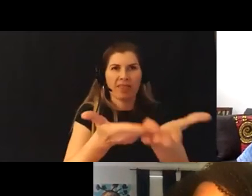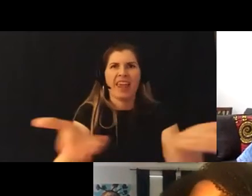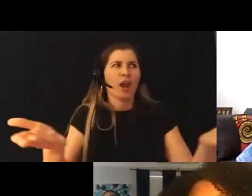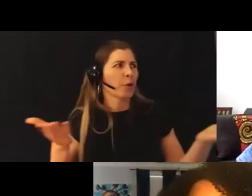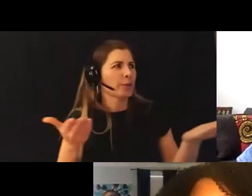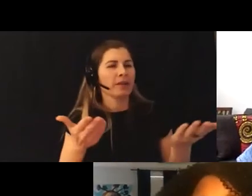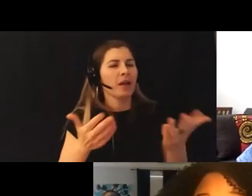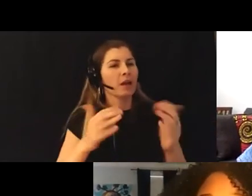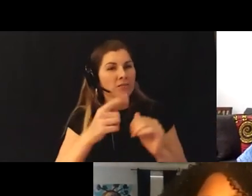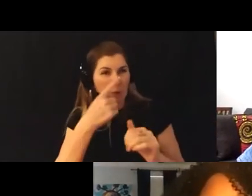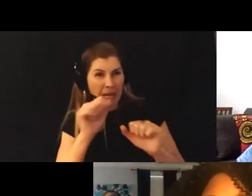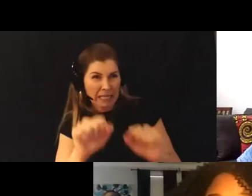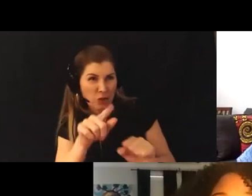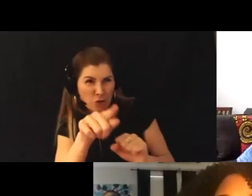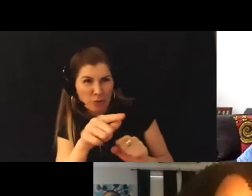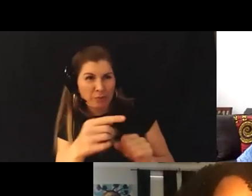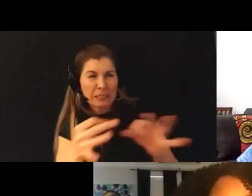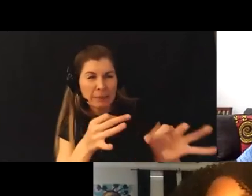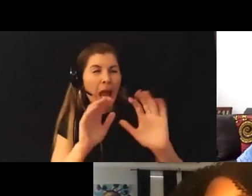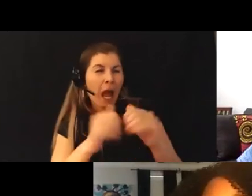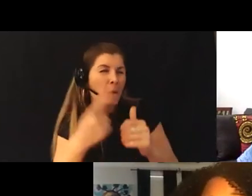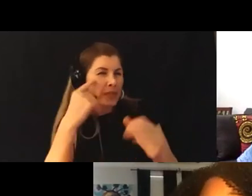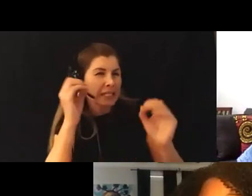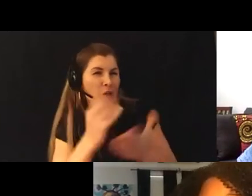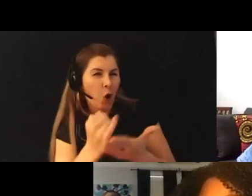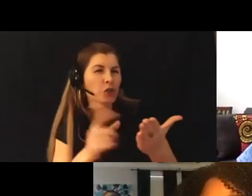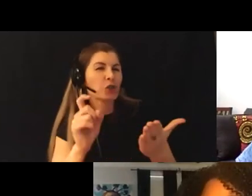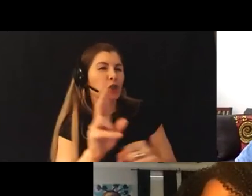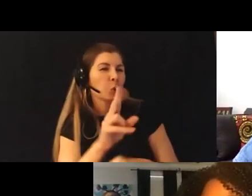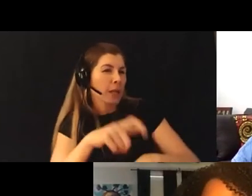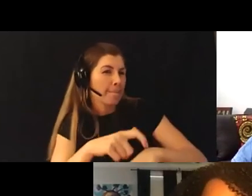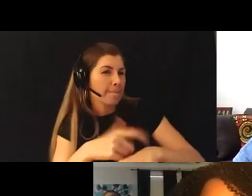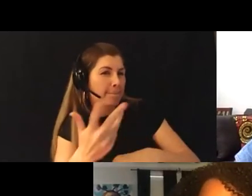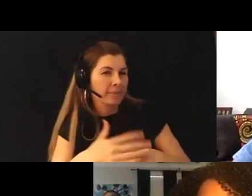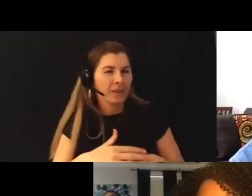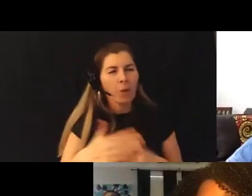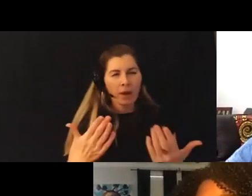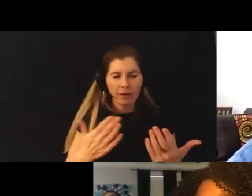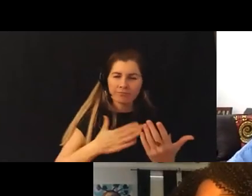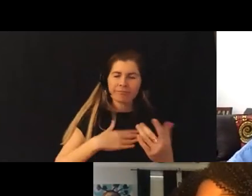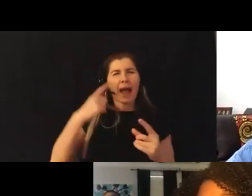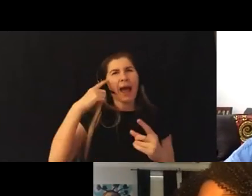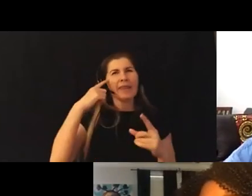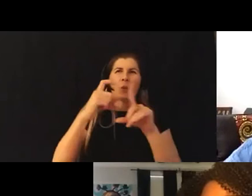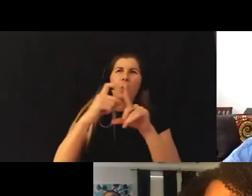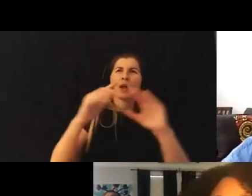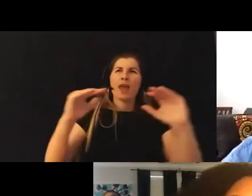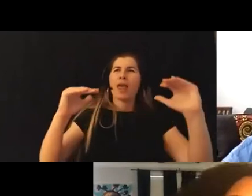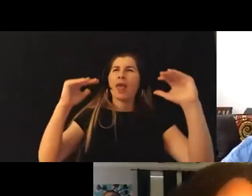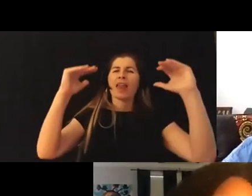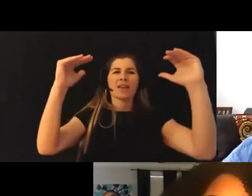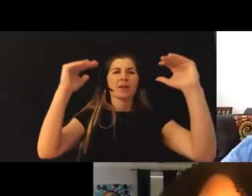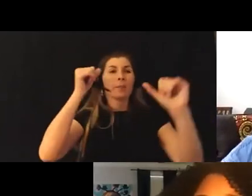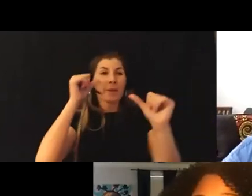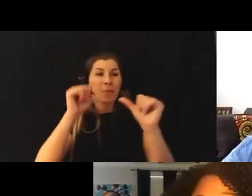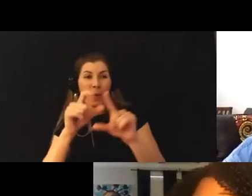how teaching artists should spend their time right now? Absolutely. For me, the word is elevate. So we just heard